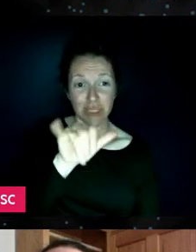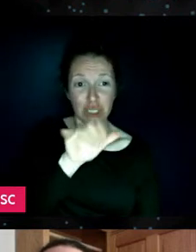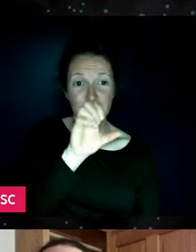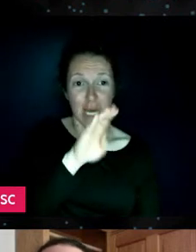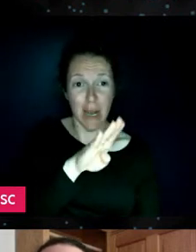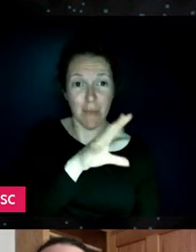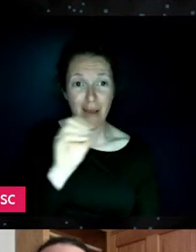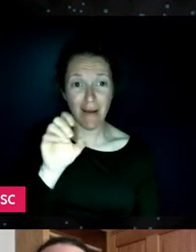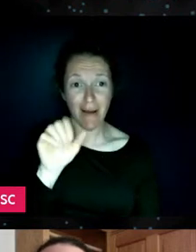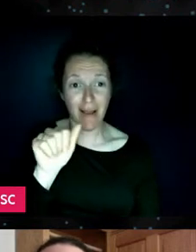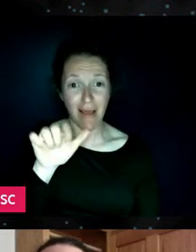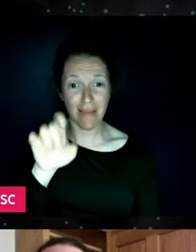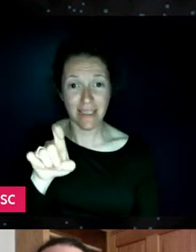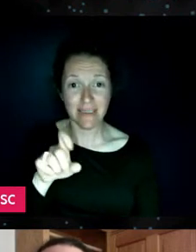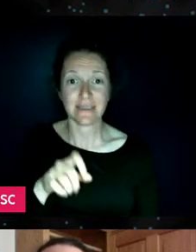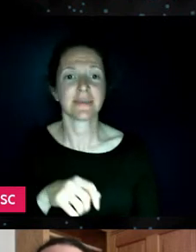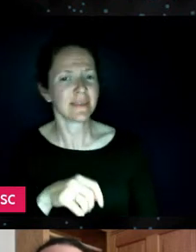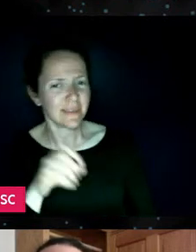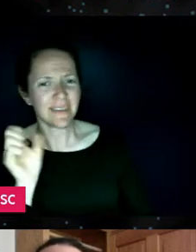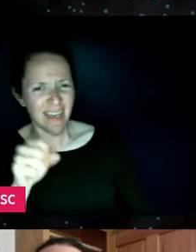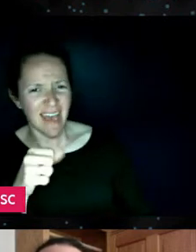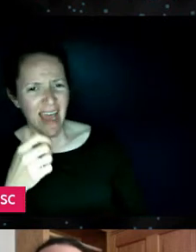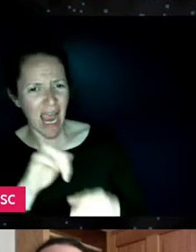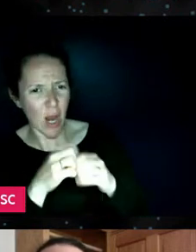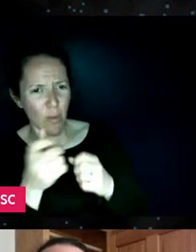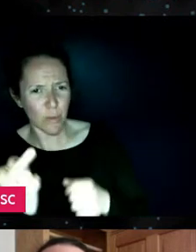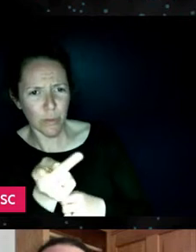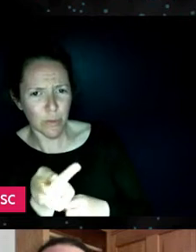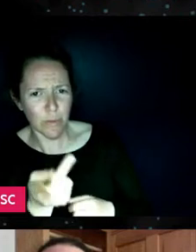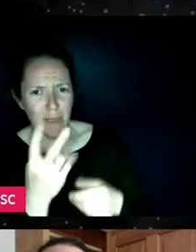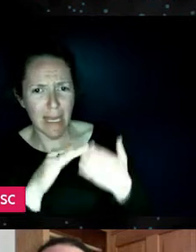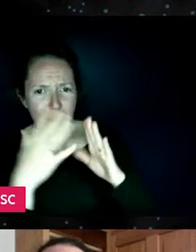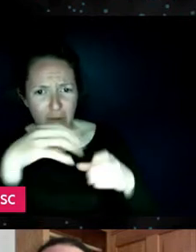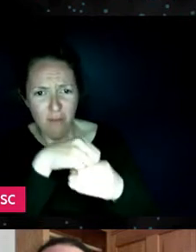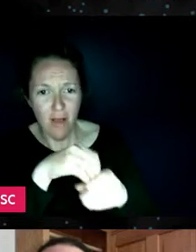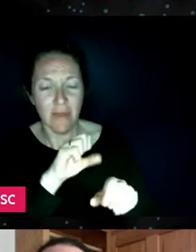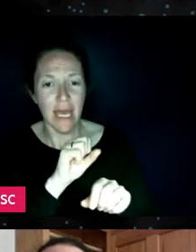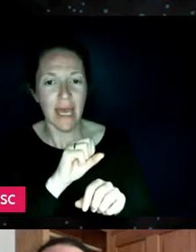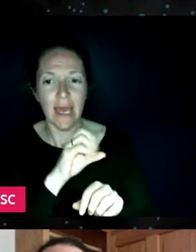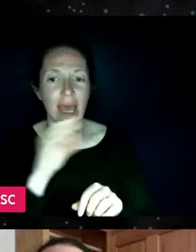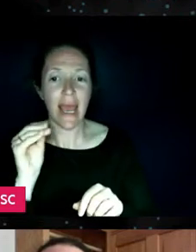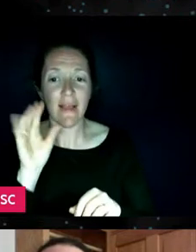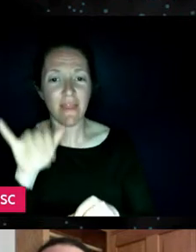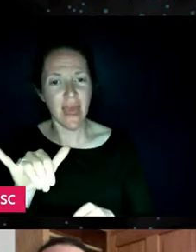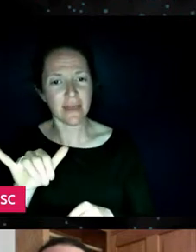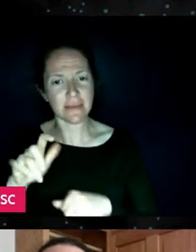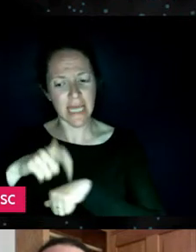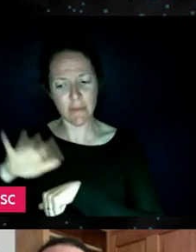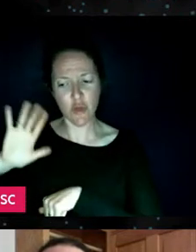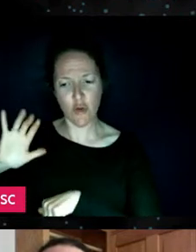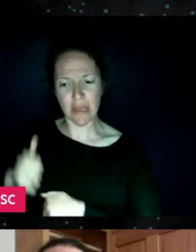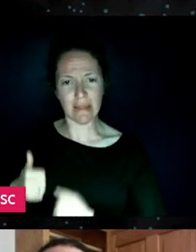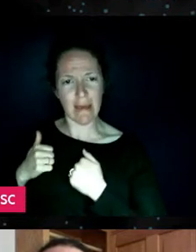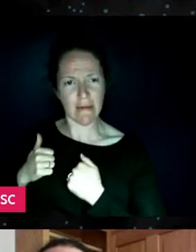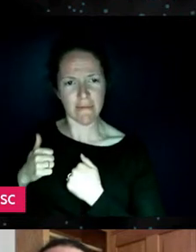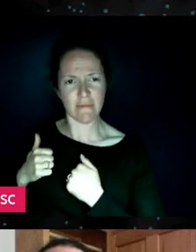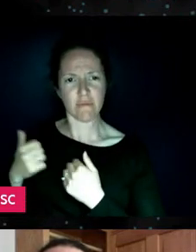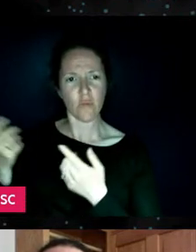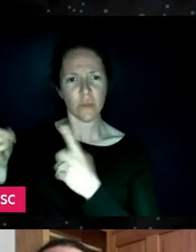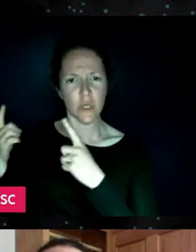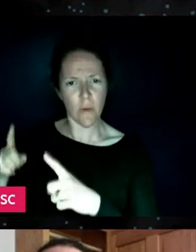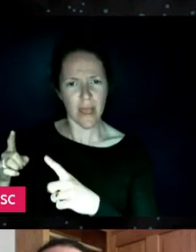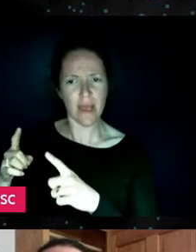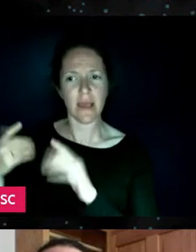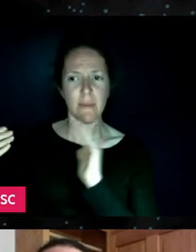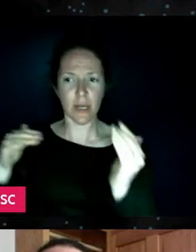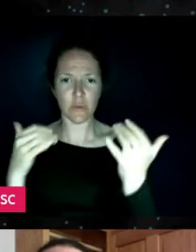Yeah, I'd love to hear how you got involved, as well as both, like, where were you at that stage in your life, and talk about where you are